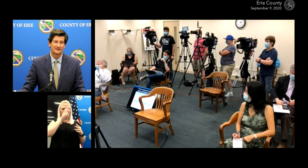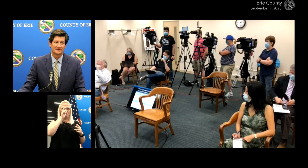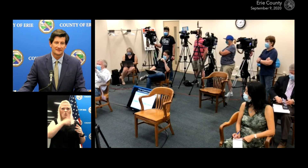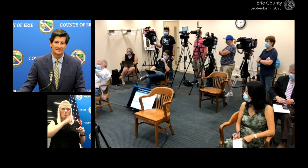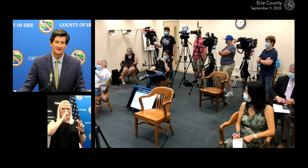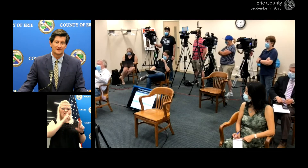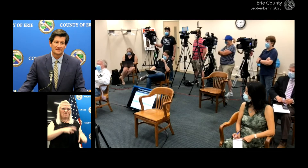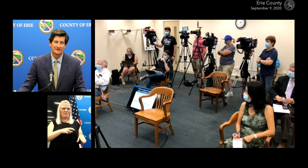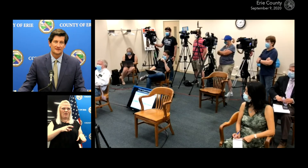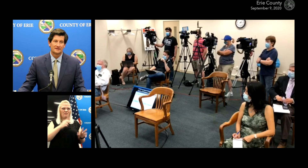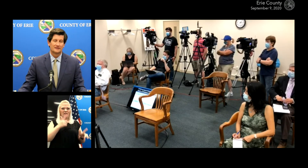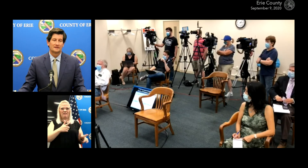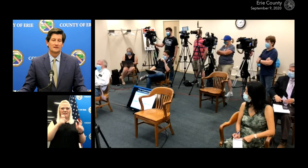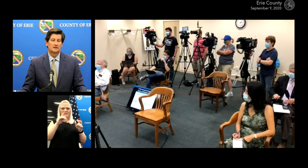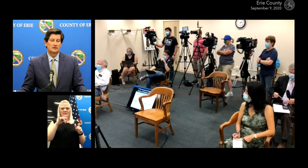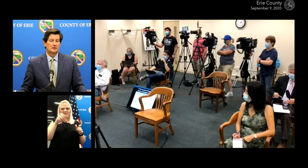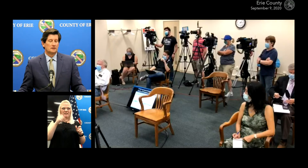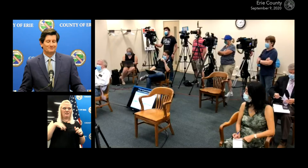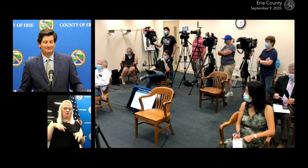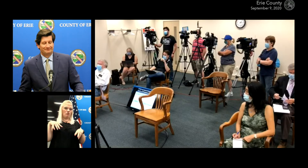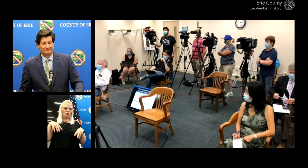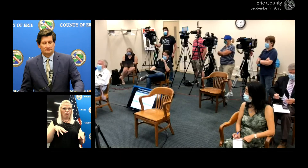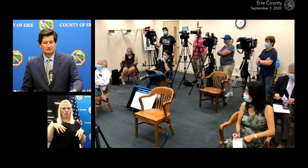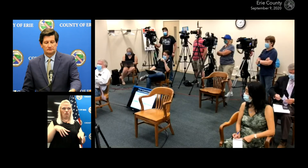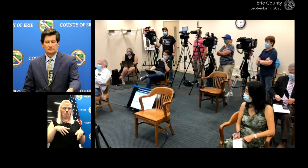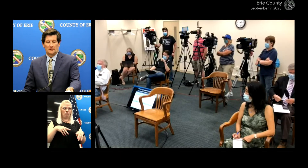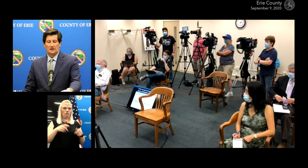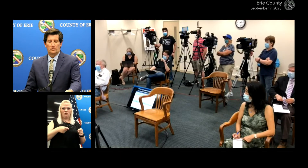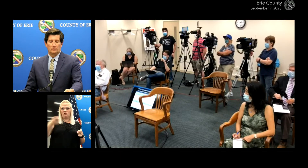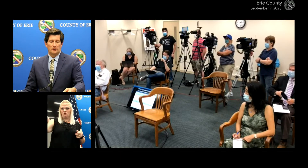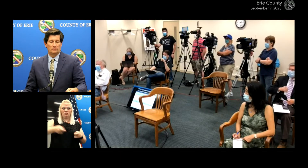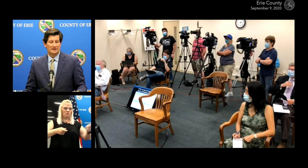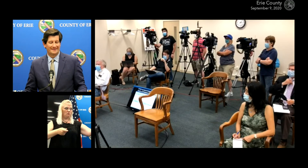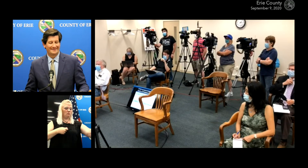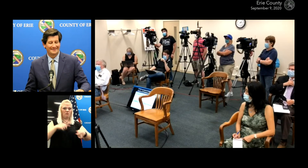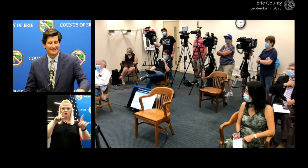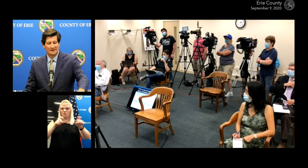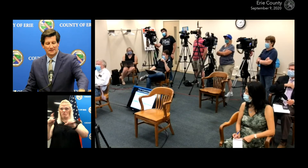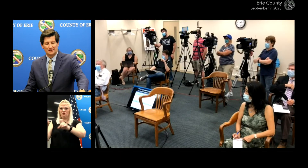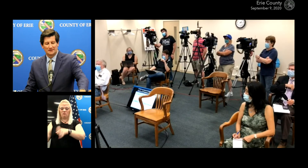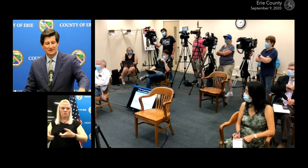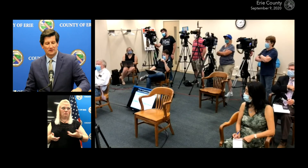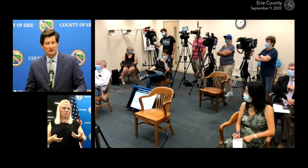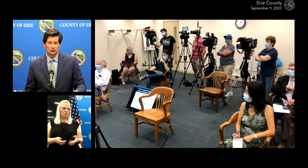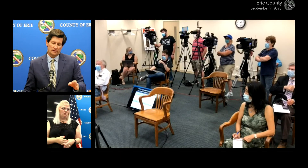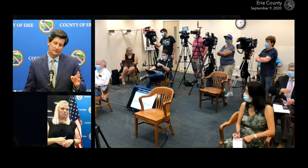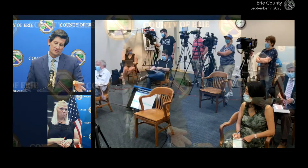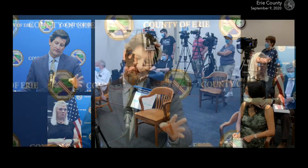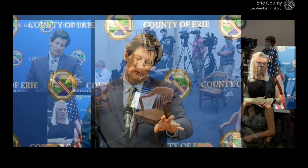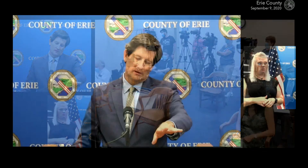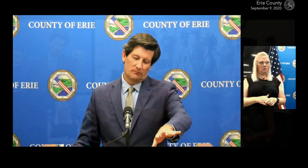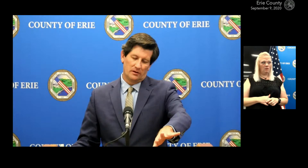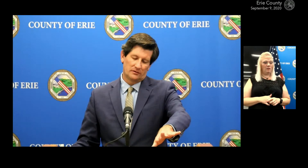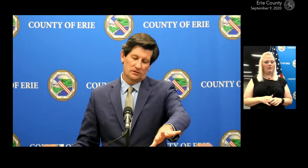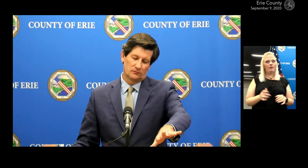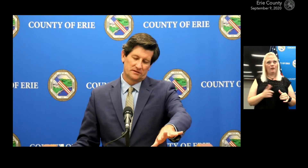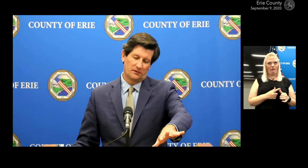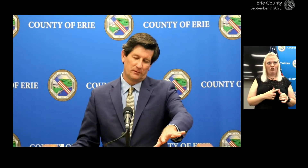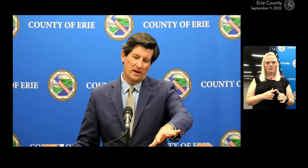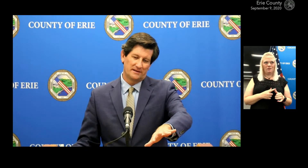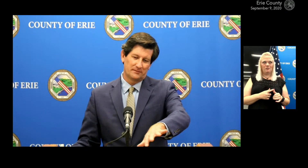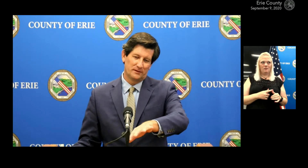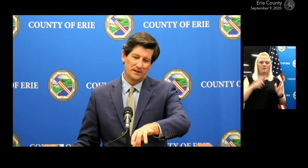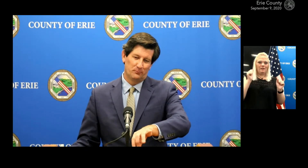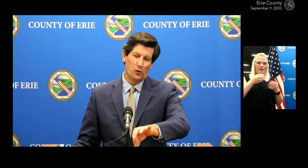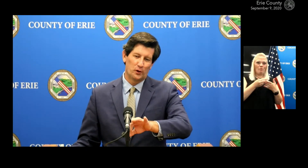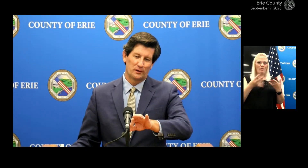just march up and down the streets in University Heights and stop people and test them? Well, first off, the question was, can we